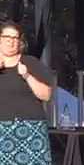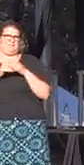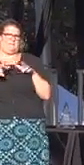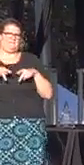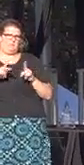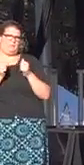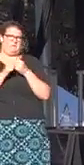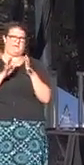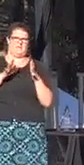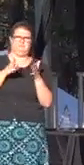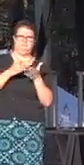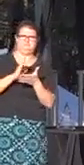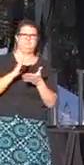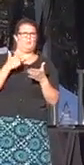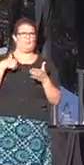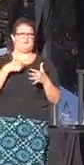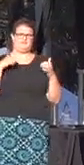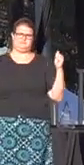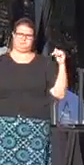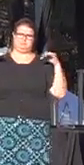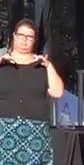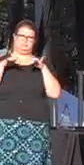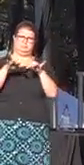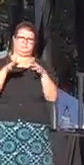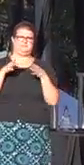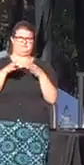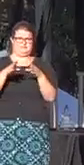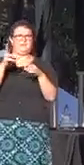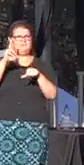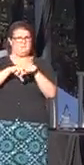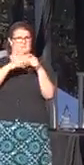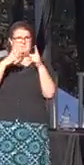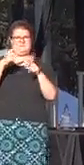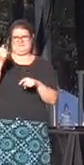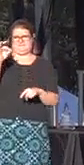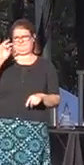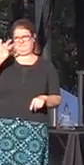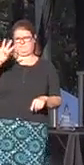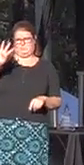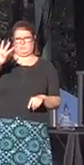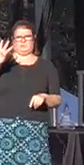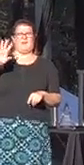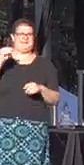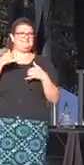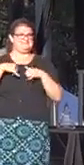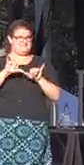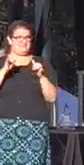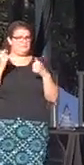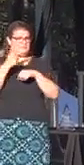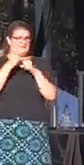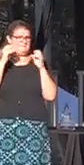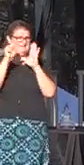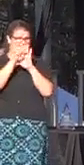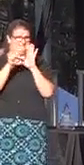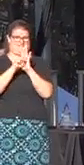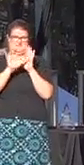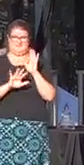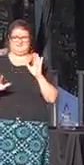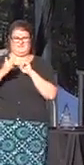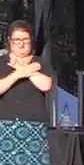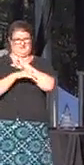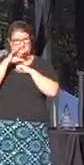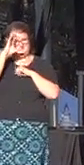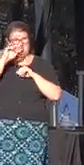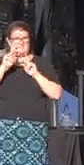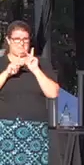permit, without permission, we took to the streets. And of course, in 1974, and still today in many states across the country,